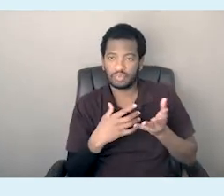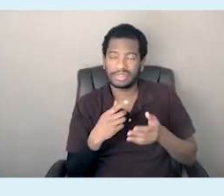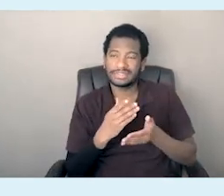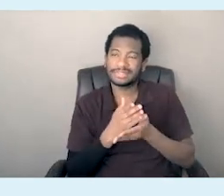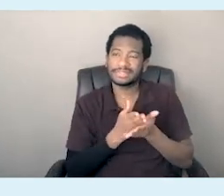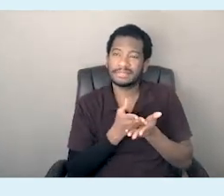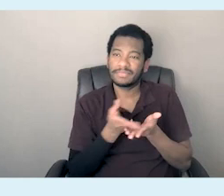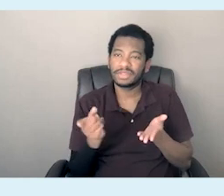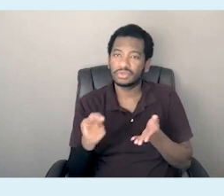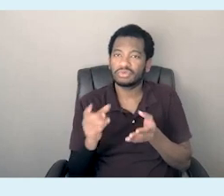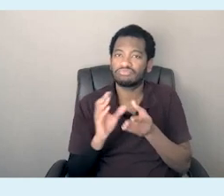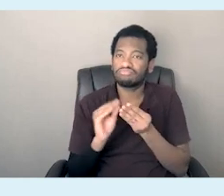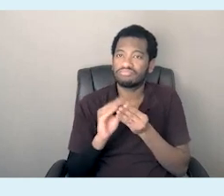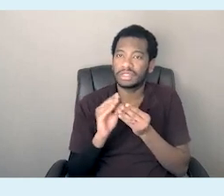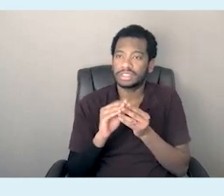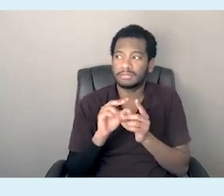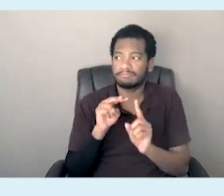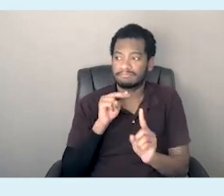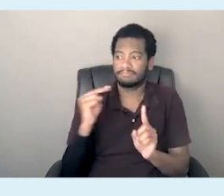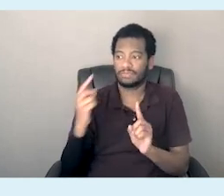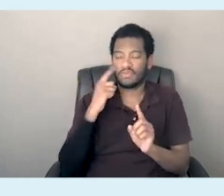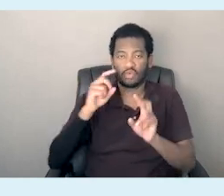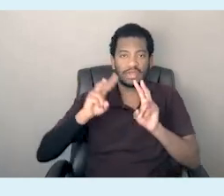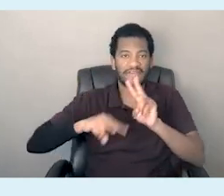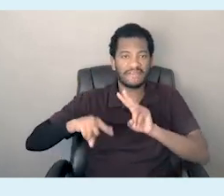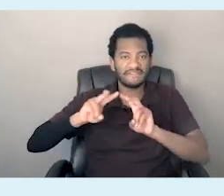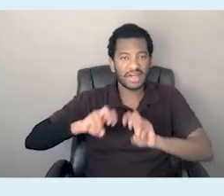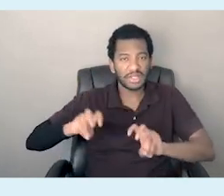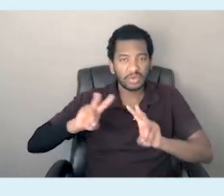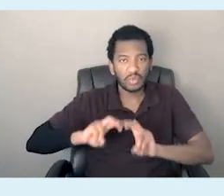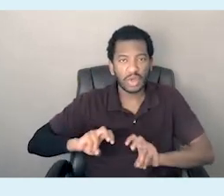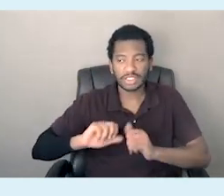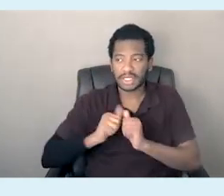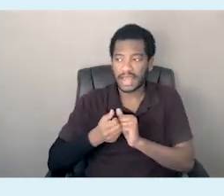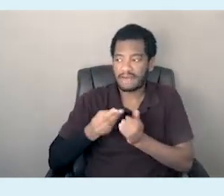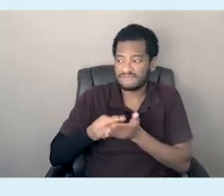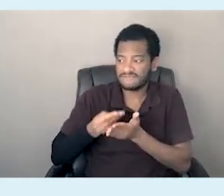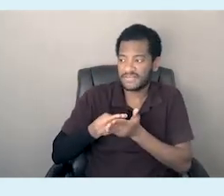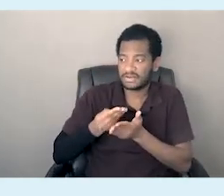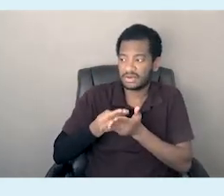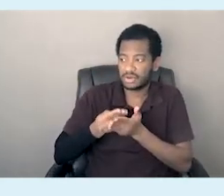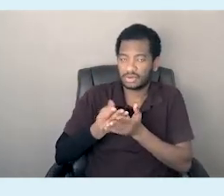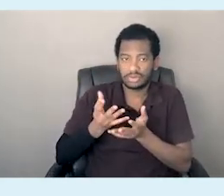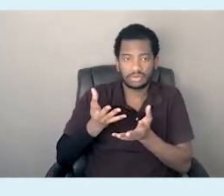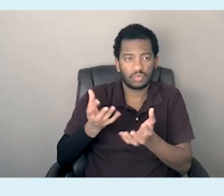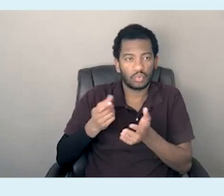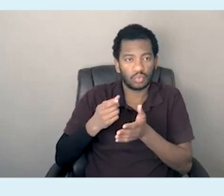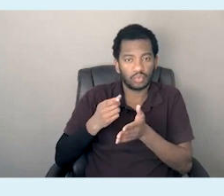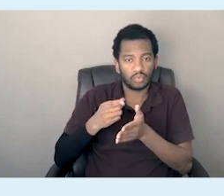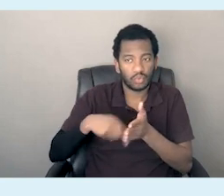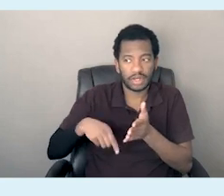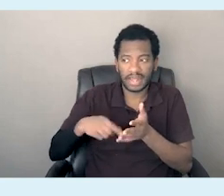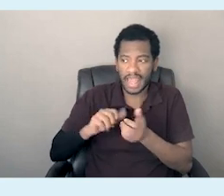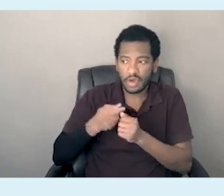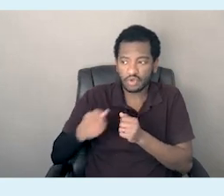about from the standpoint of evaluation and how when funders want to, how do you quantify